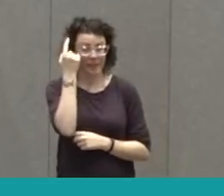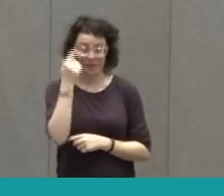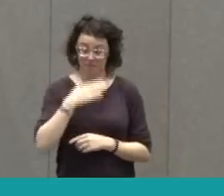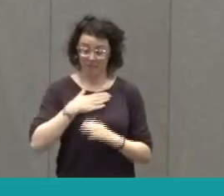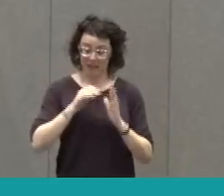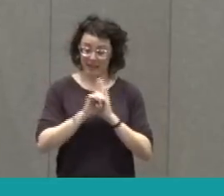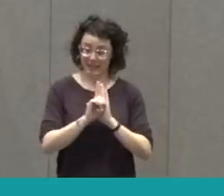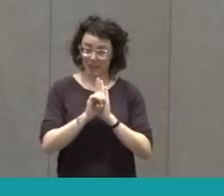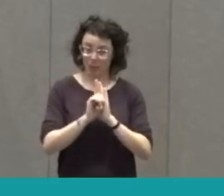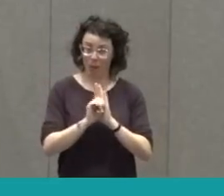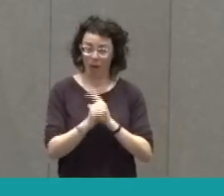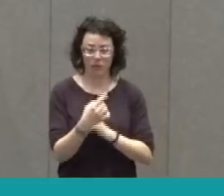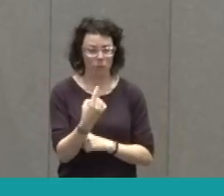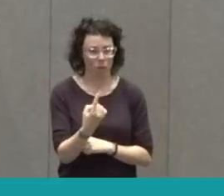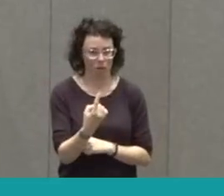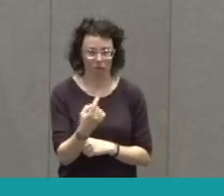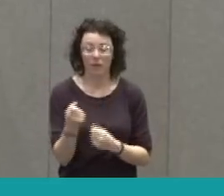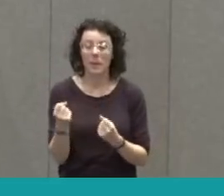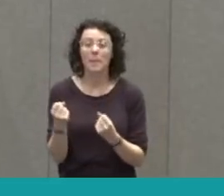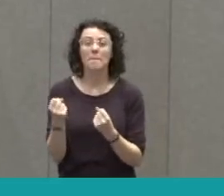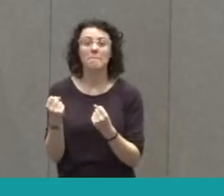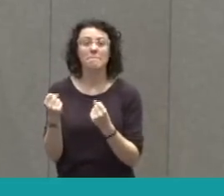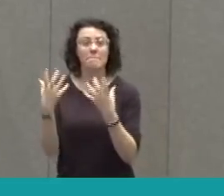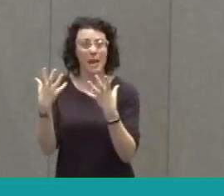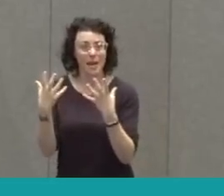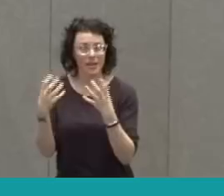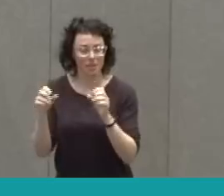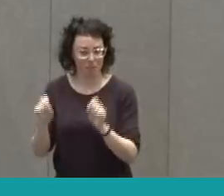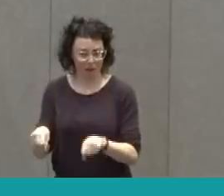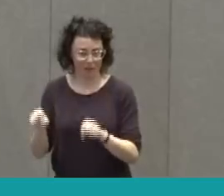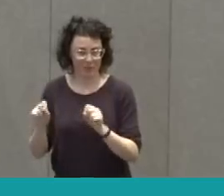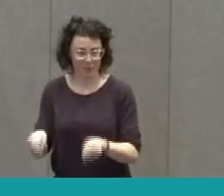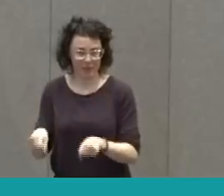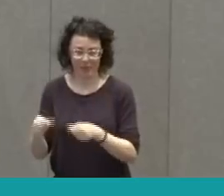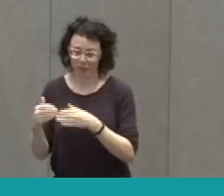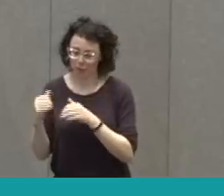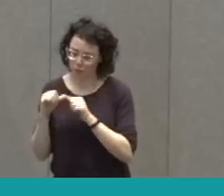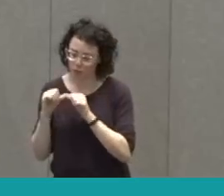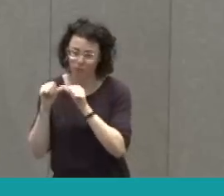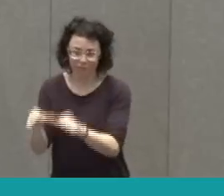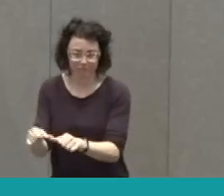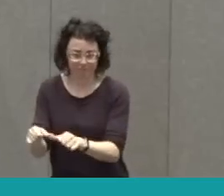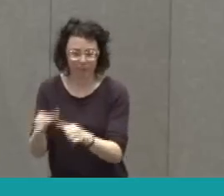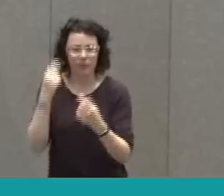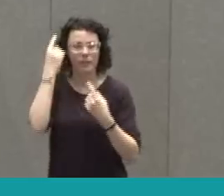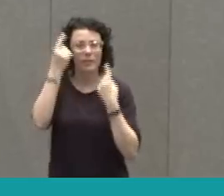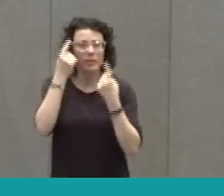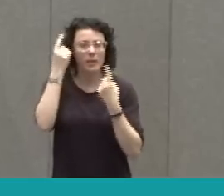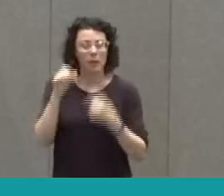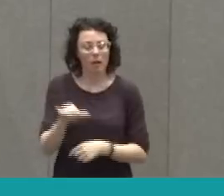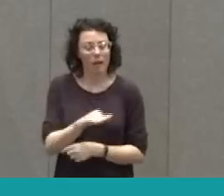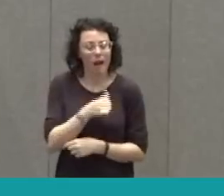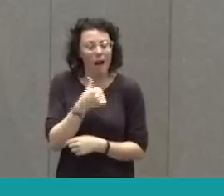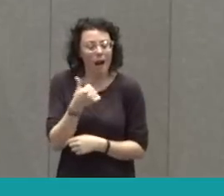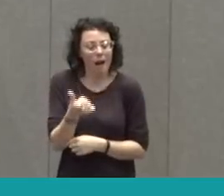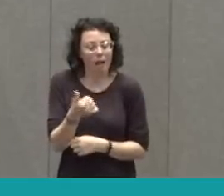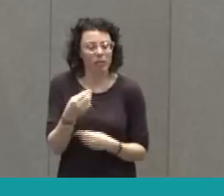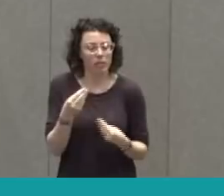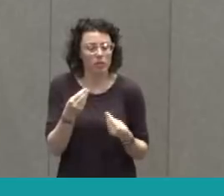more out there that you could do. So think about another way that you could solve this